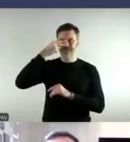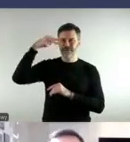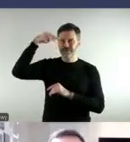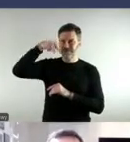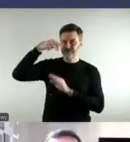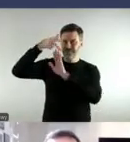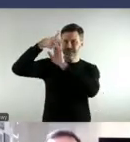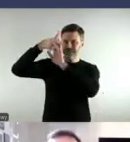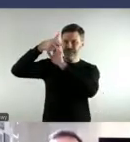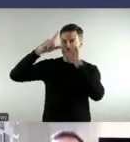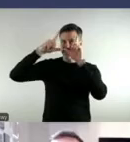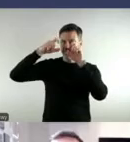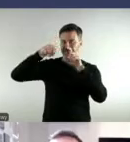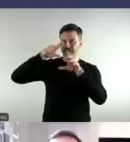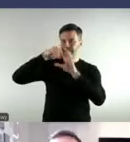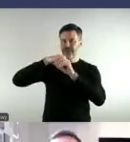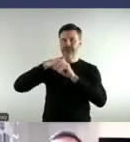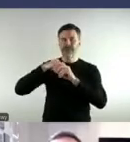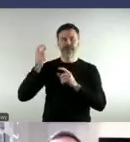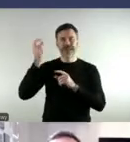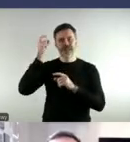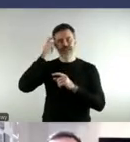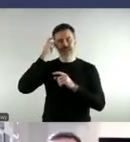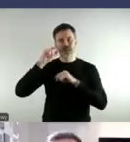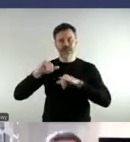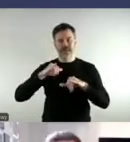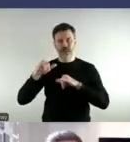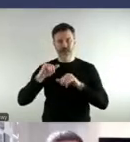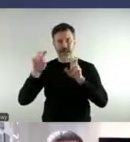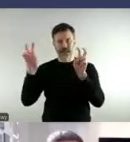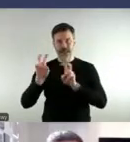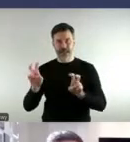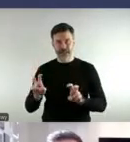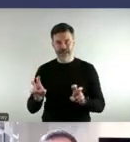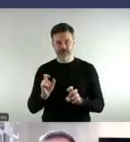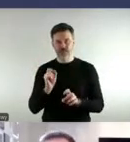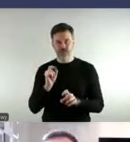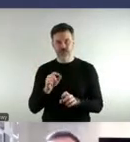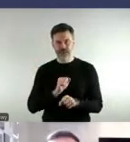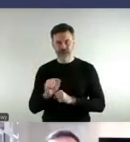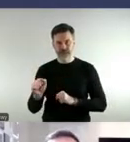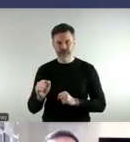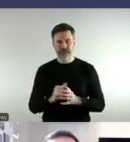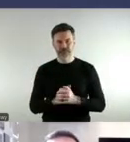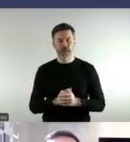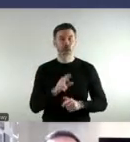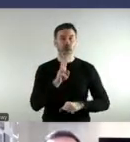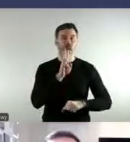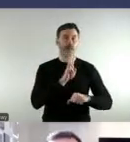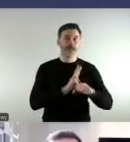one that made this photo you see is part of the equipment of our crisis management